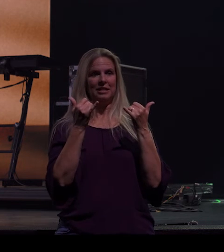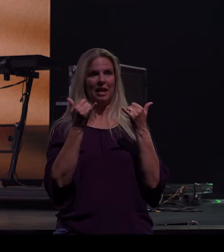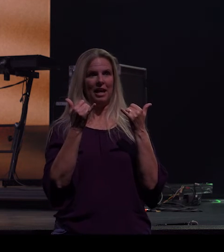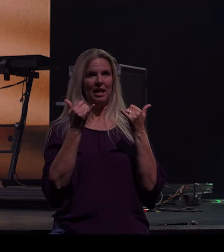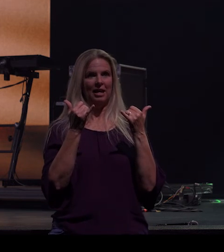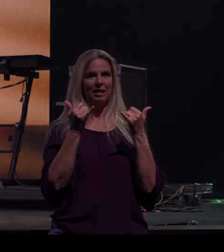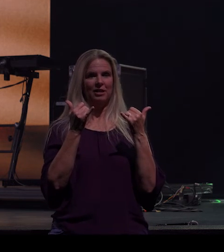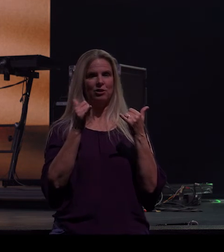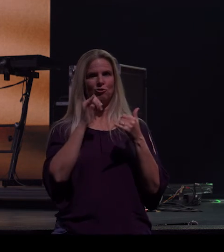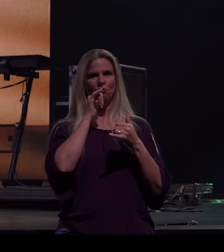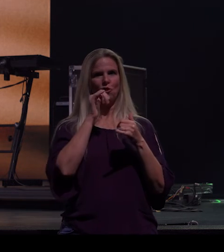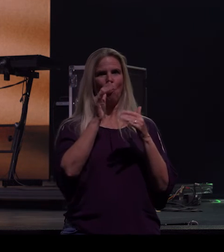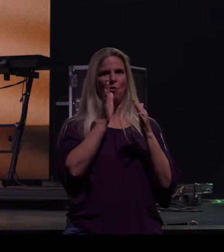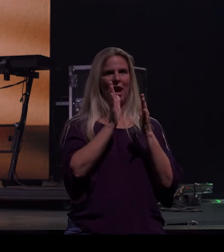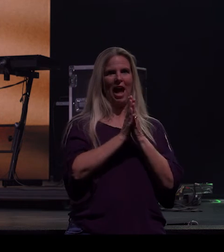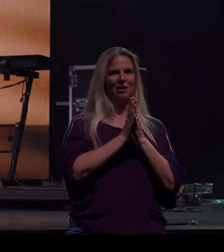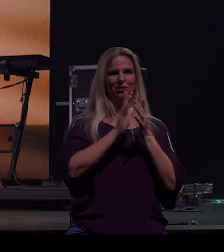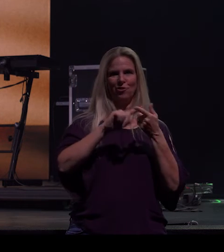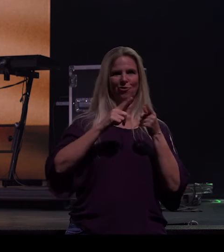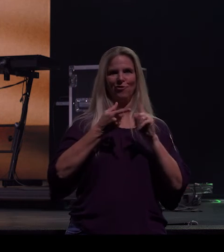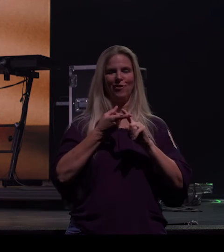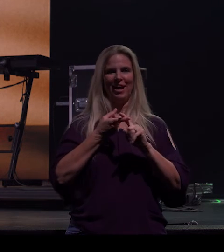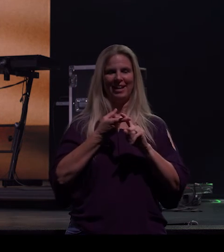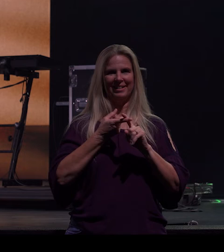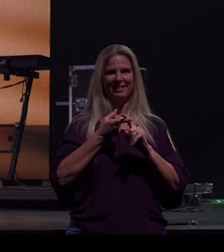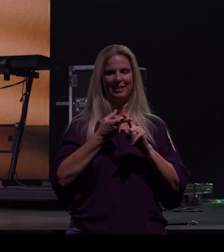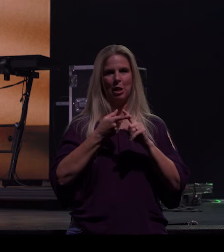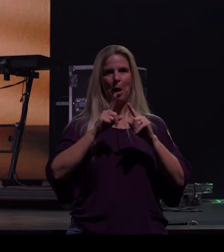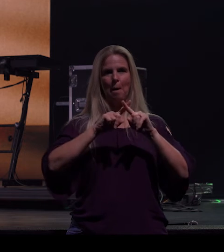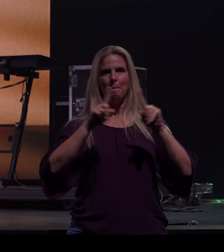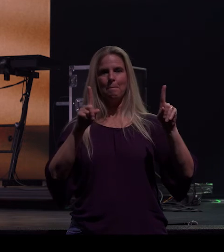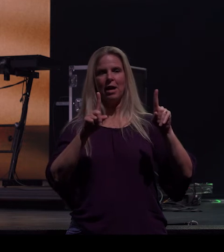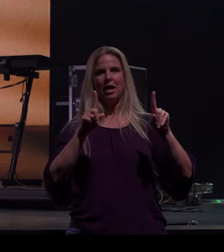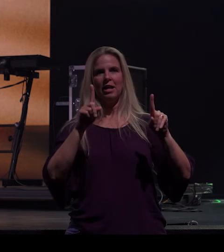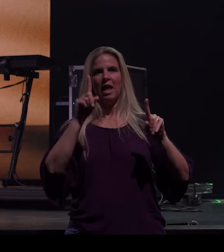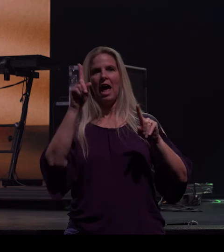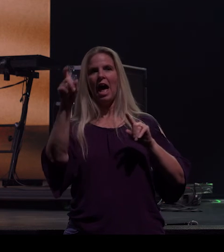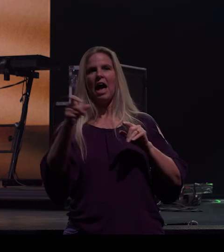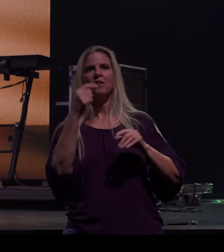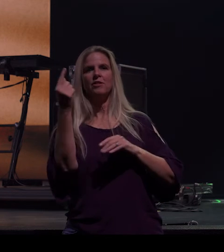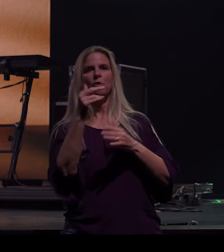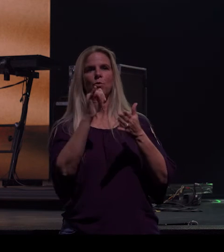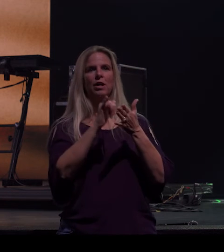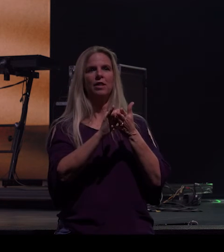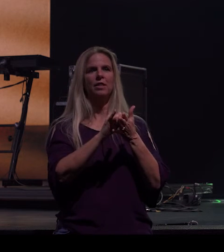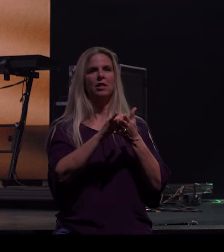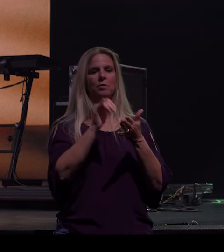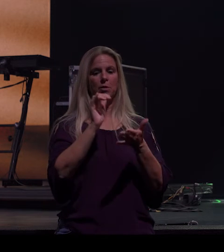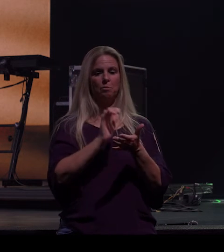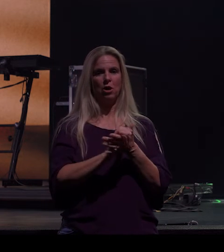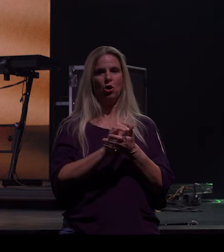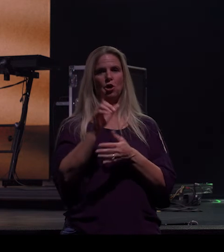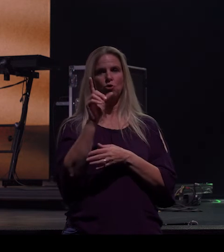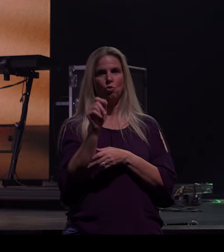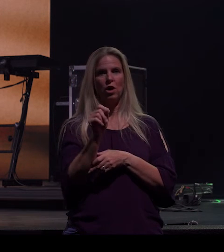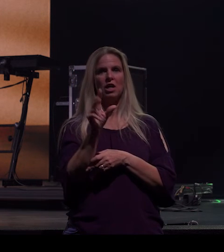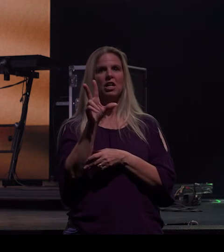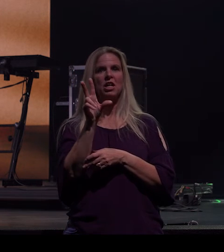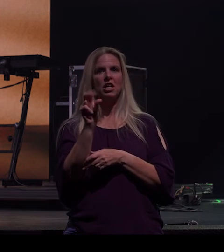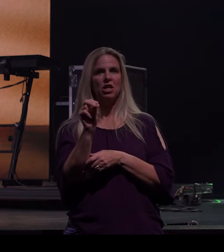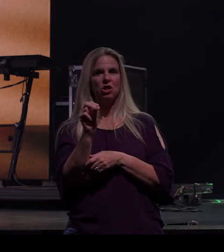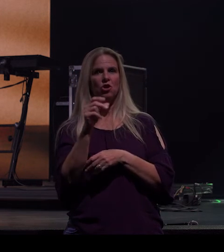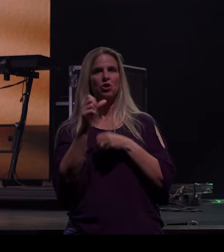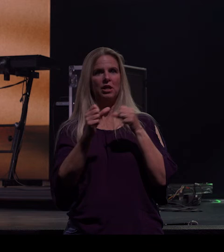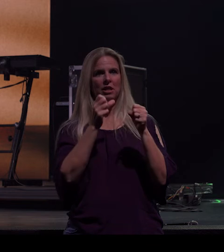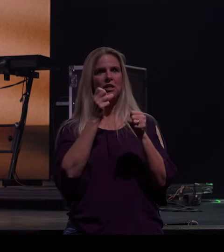Stop asking your friends and peers. You ask someone who's been married for 20 to 30 years that's way down the